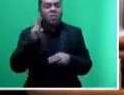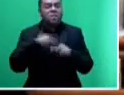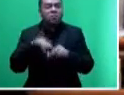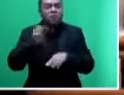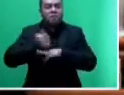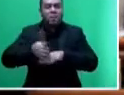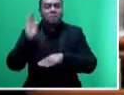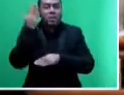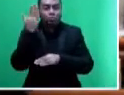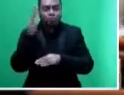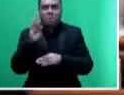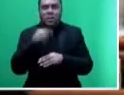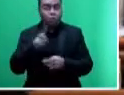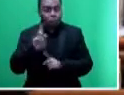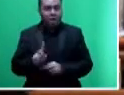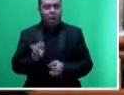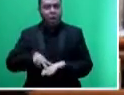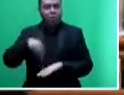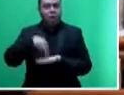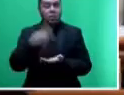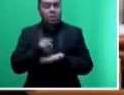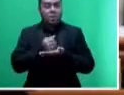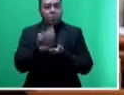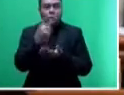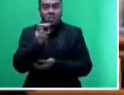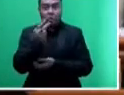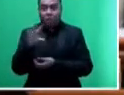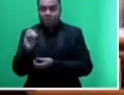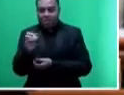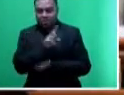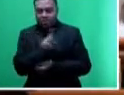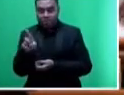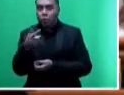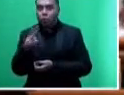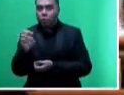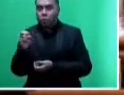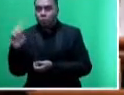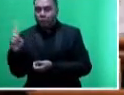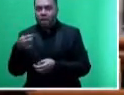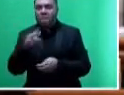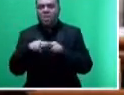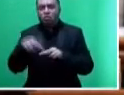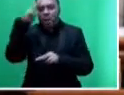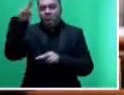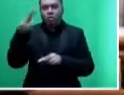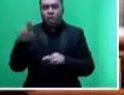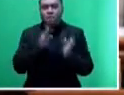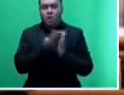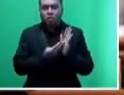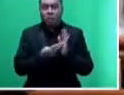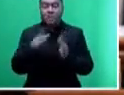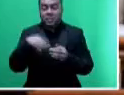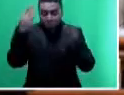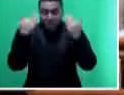page. Today, I rise to support the 2020 to 2021 Fiji National Budget. Mr. Speaker,